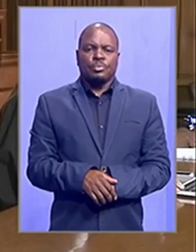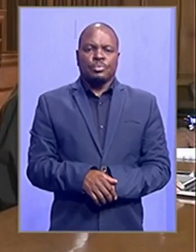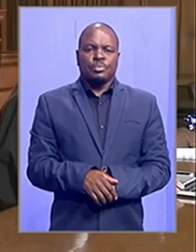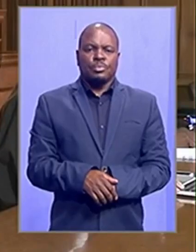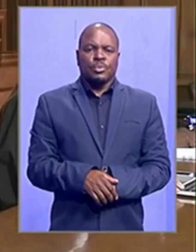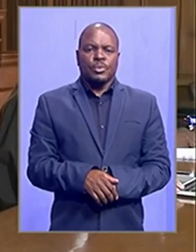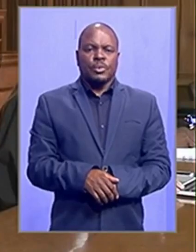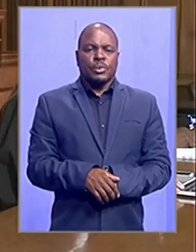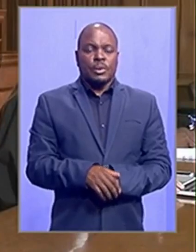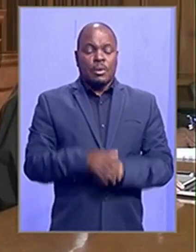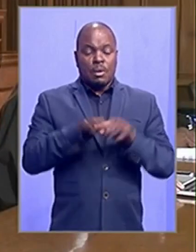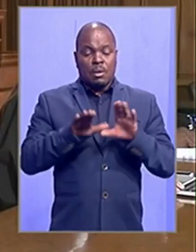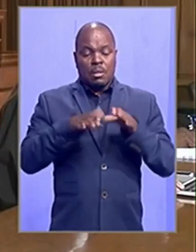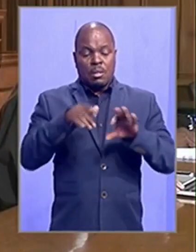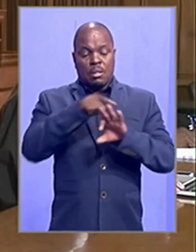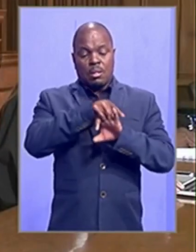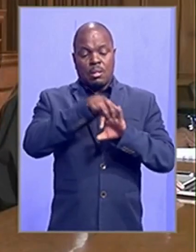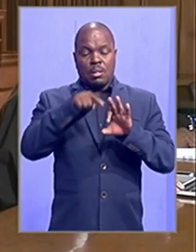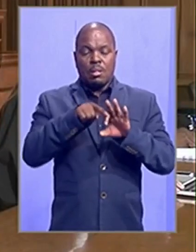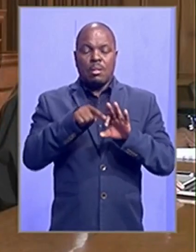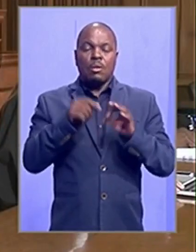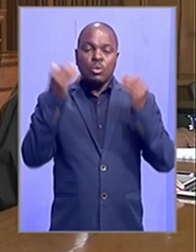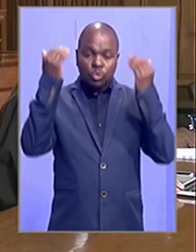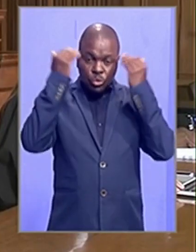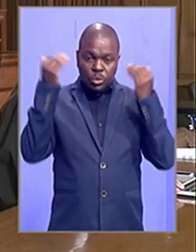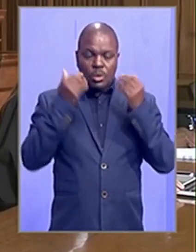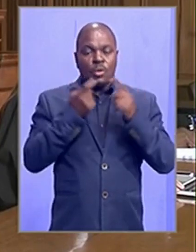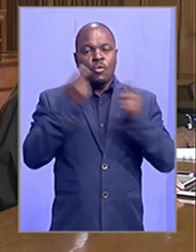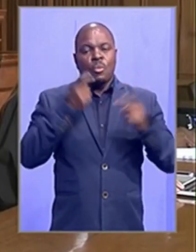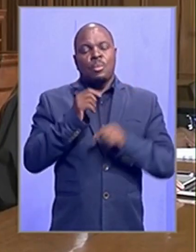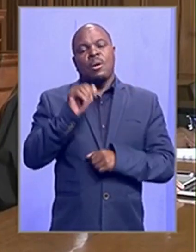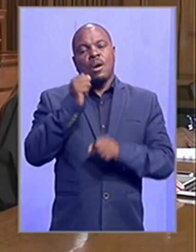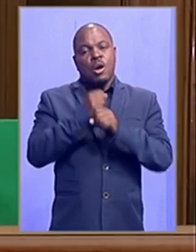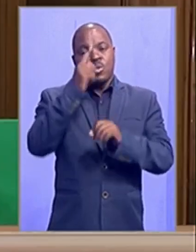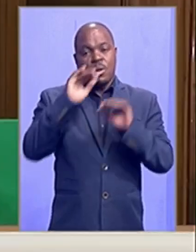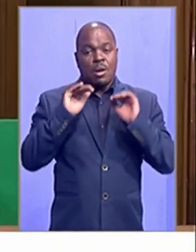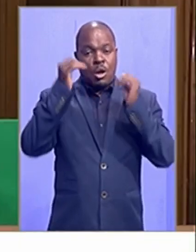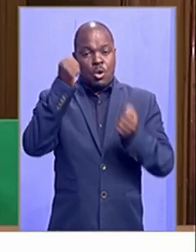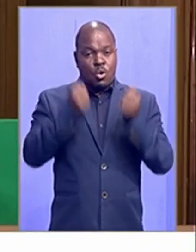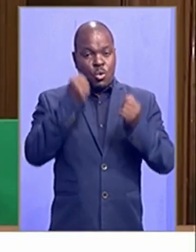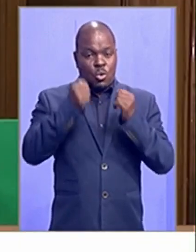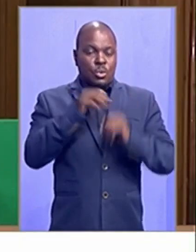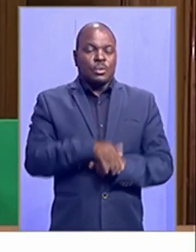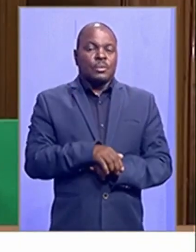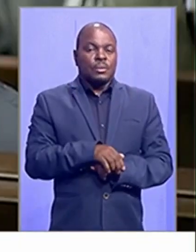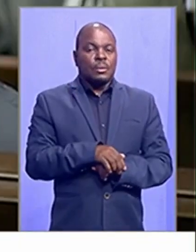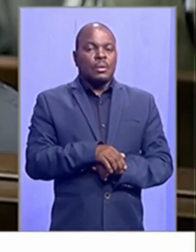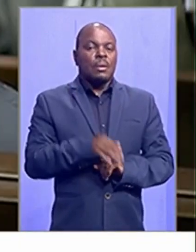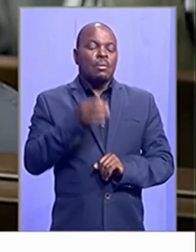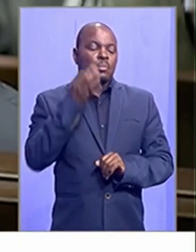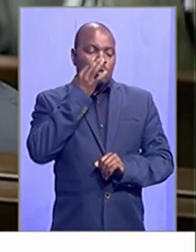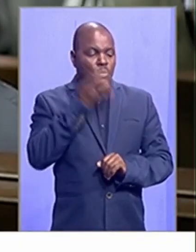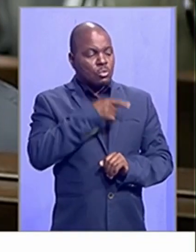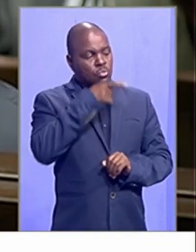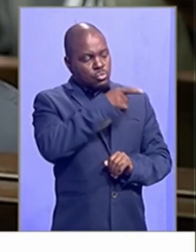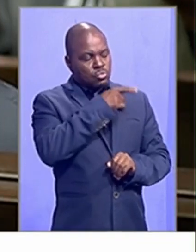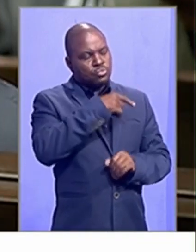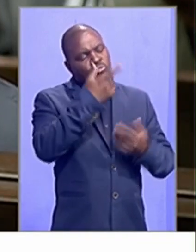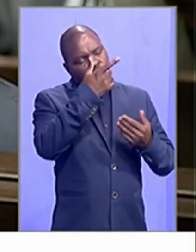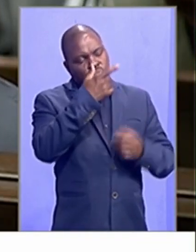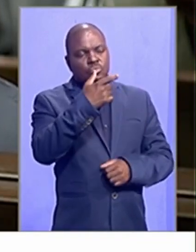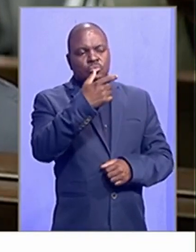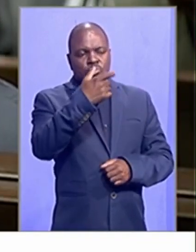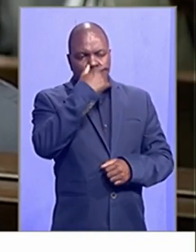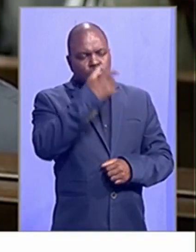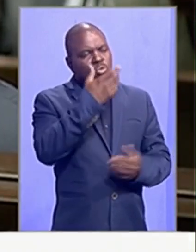Sehlopha se feletšego sa baahlodi ba bararo ba Kgorotsheko-kgolo ya Gauteng se file mopresidente Ramaphosa tumelelo ya nakwana